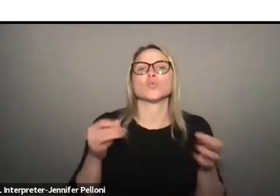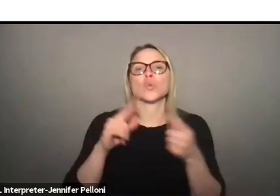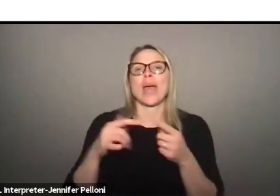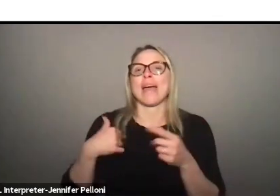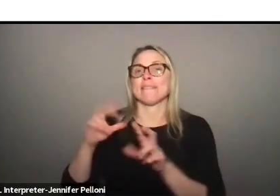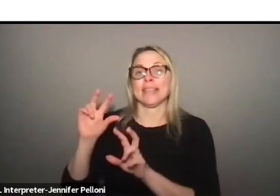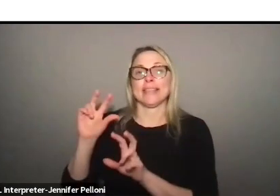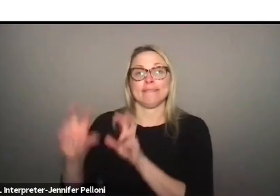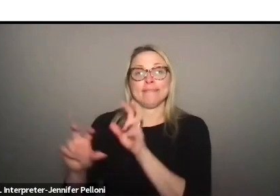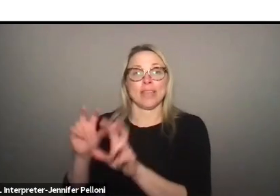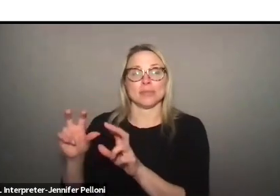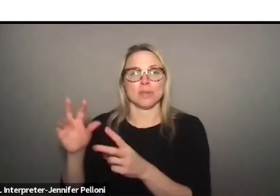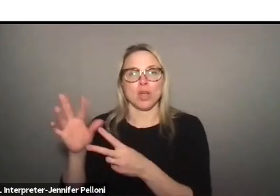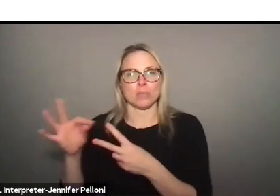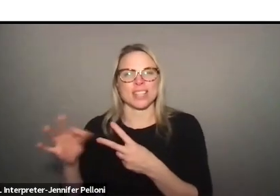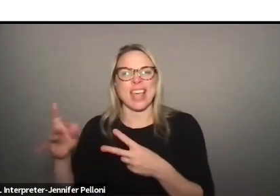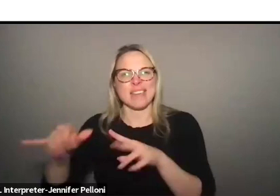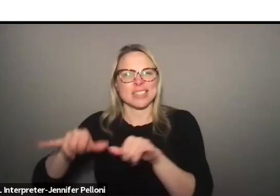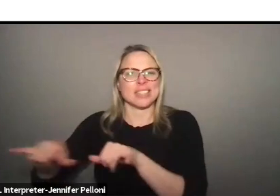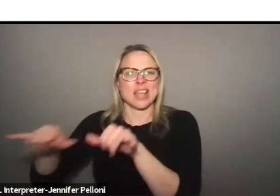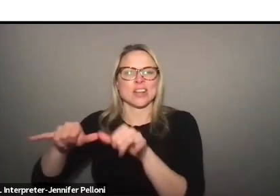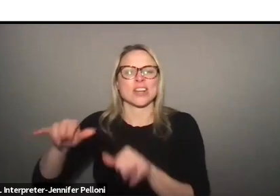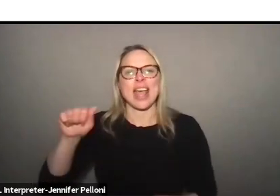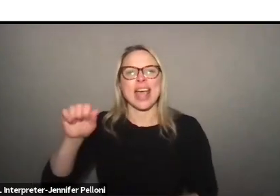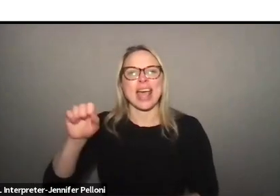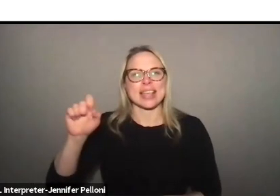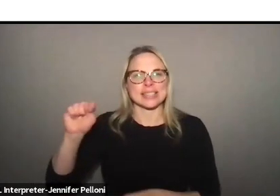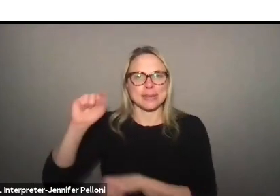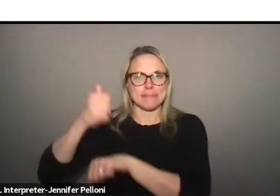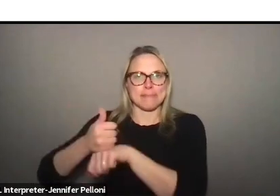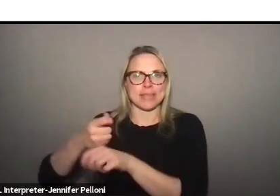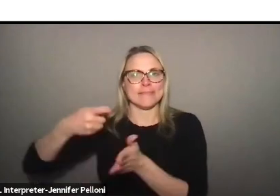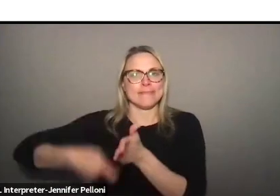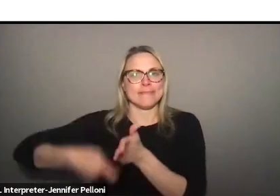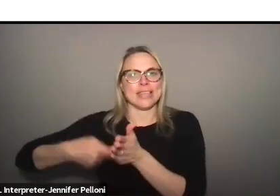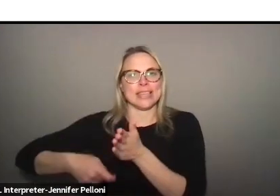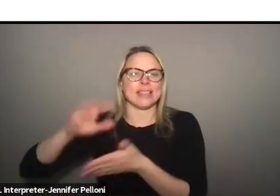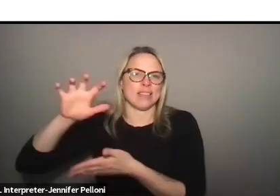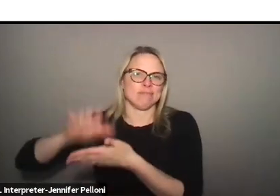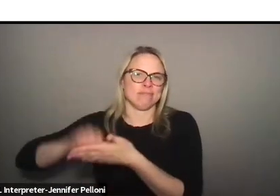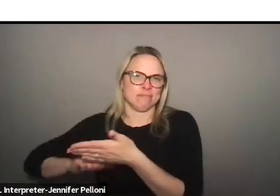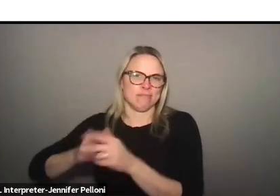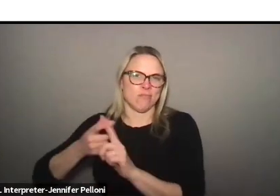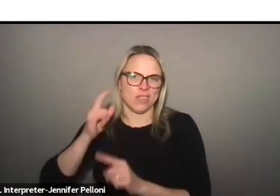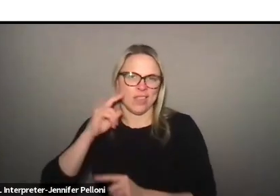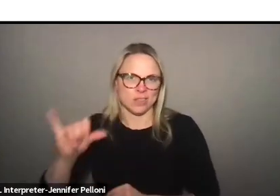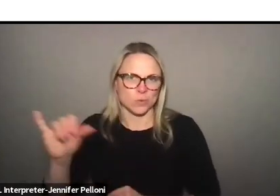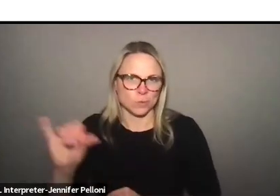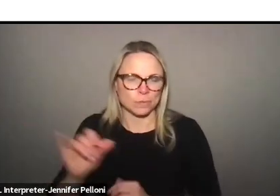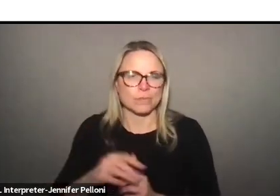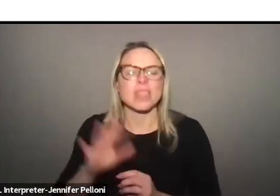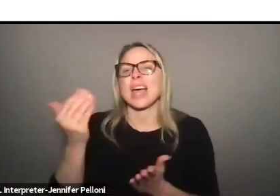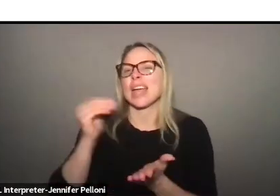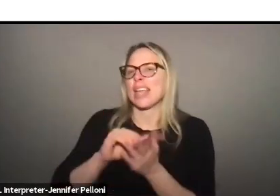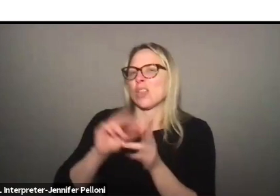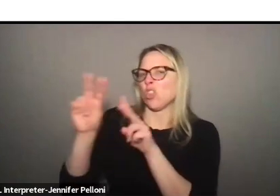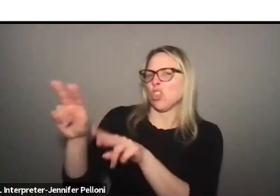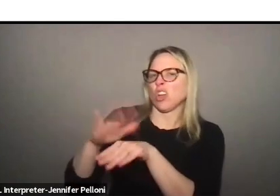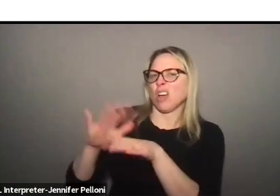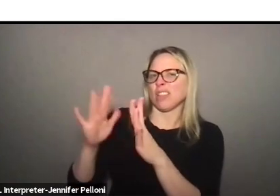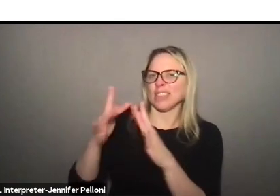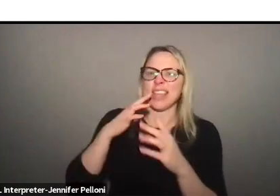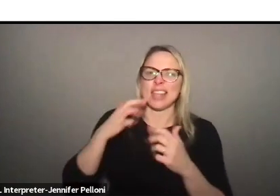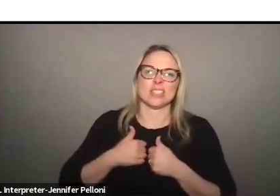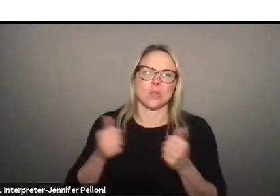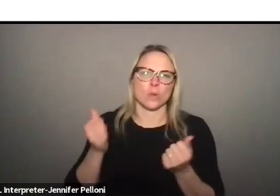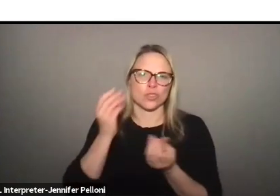investment options. There's a standard asset-based fee that is associated with that. Again, check the program disclosure book